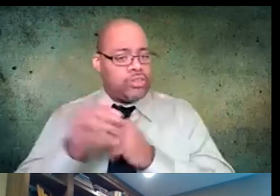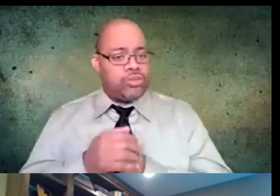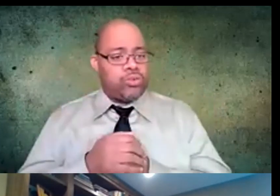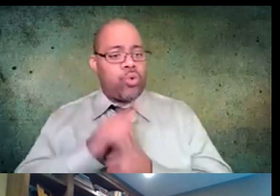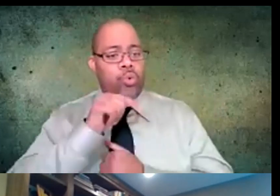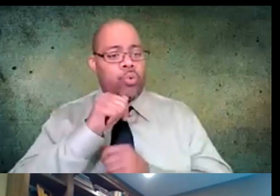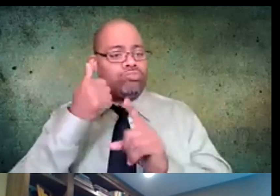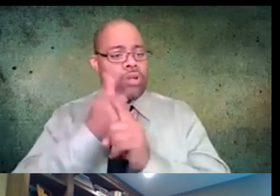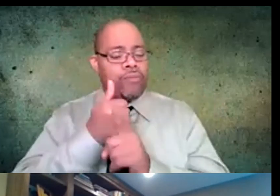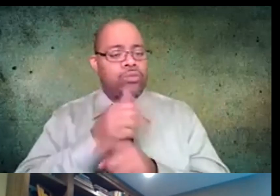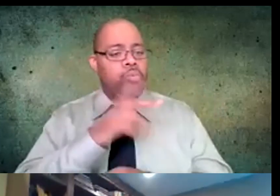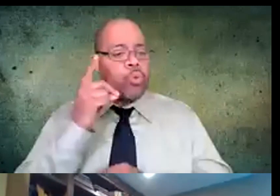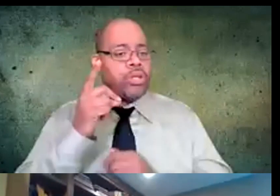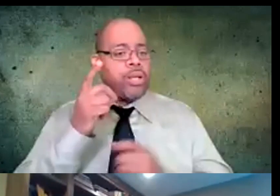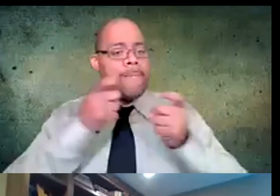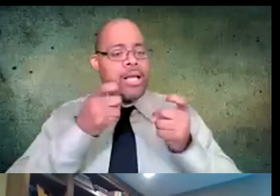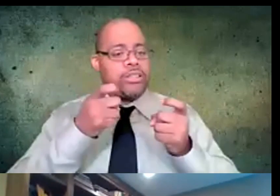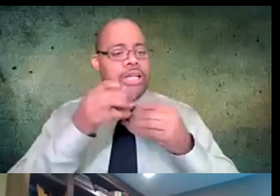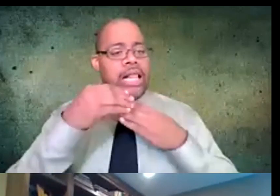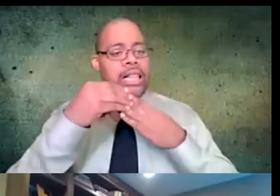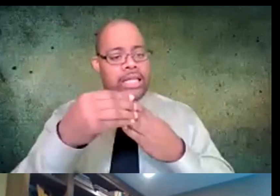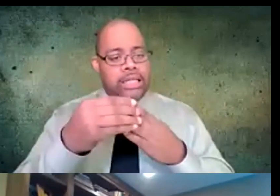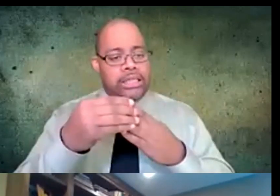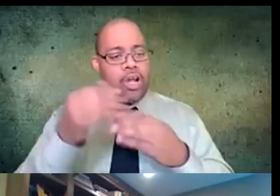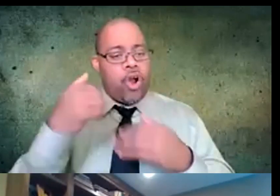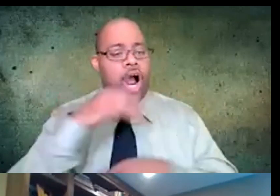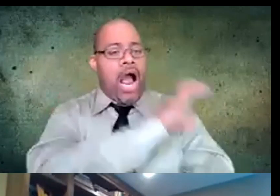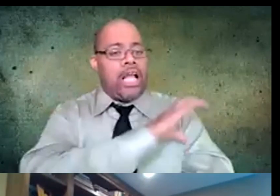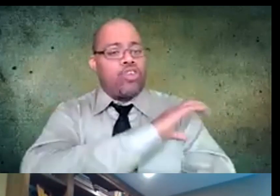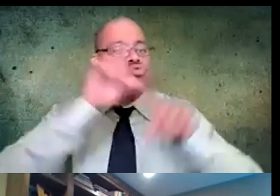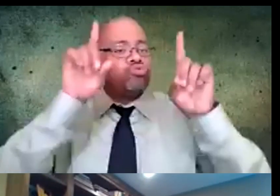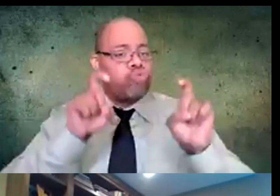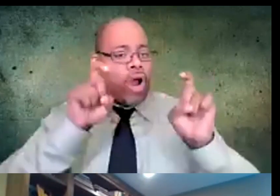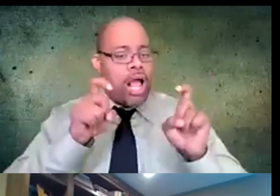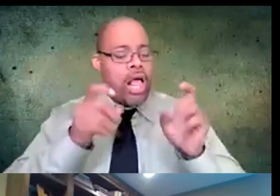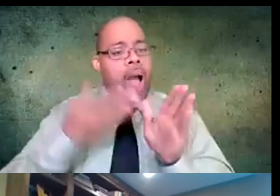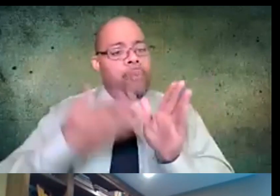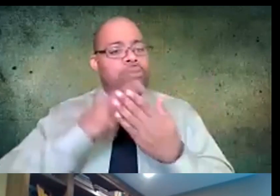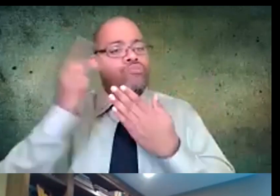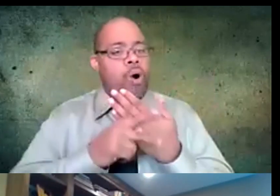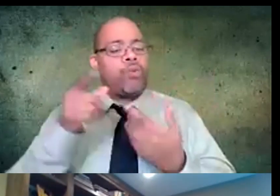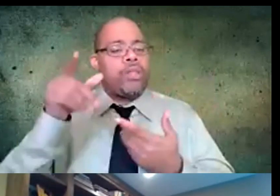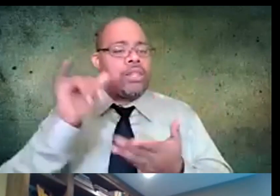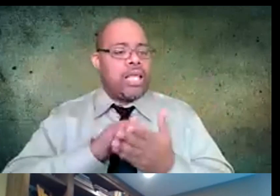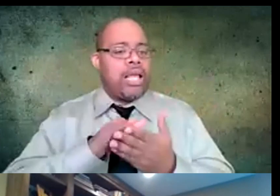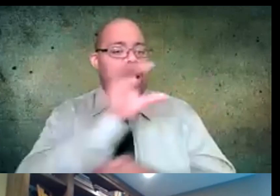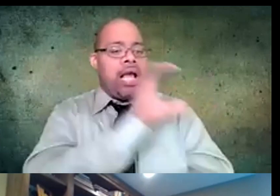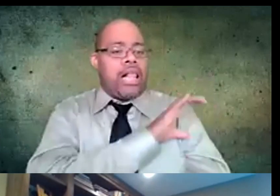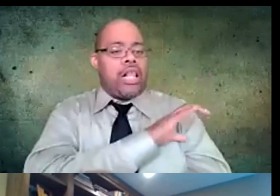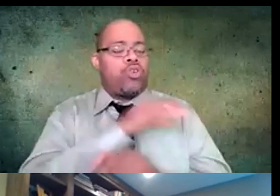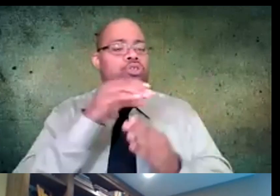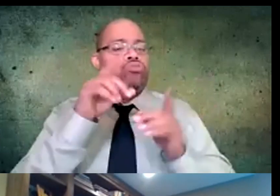who would manage and lead our clinical trial operation programs. So they're called clinical trial